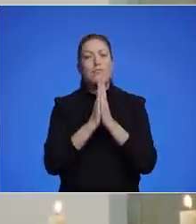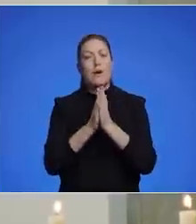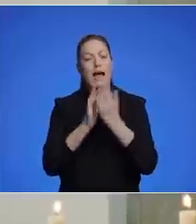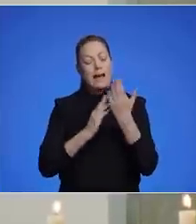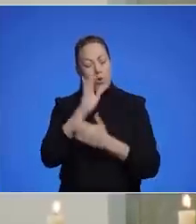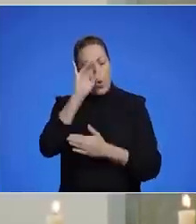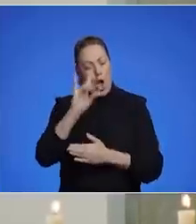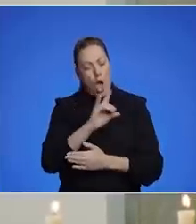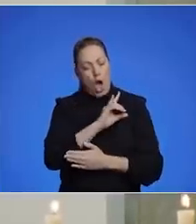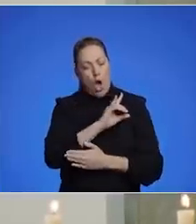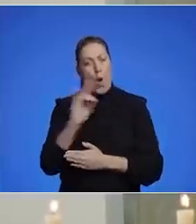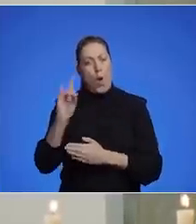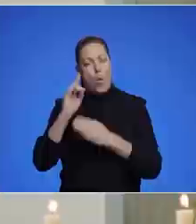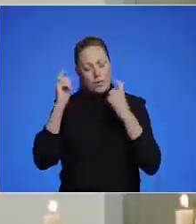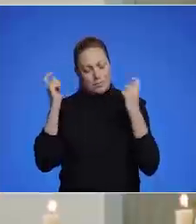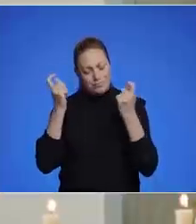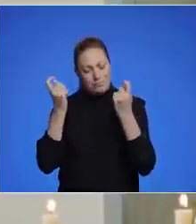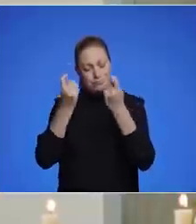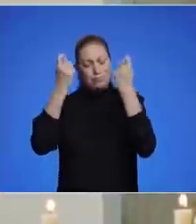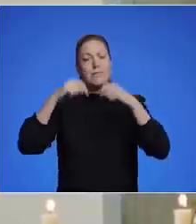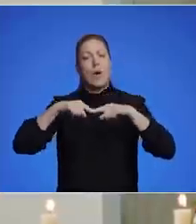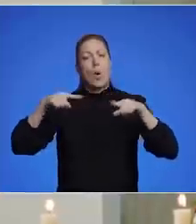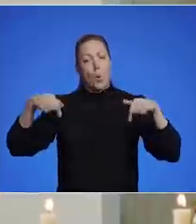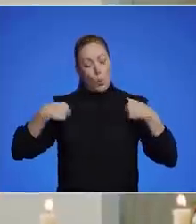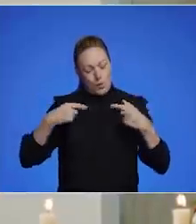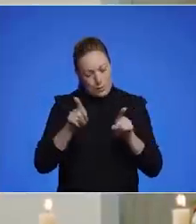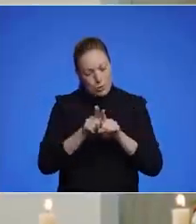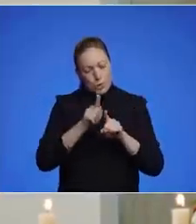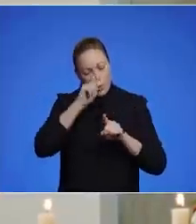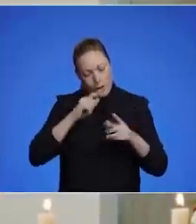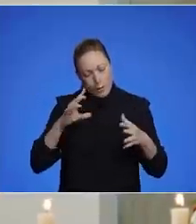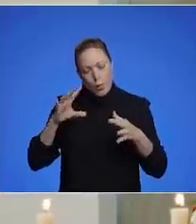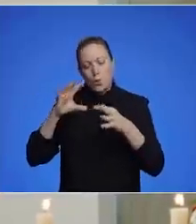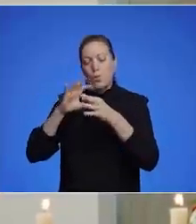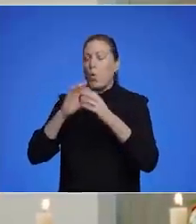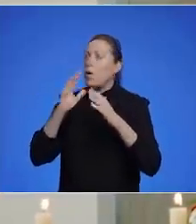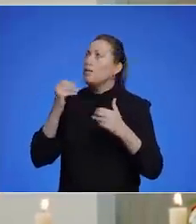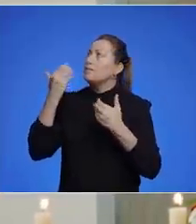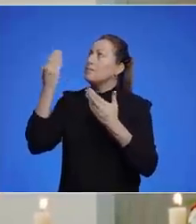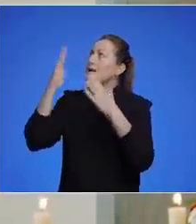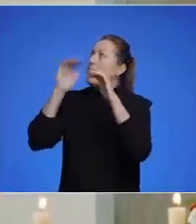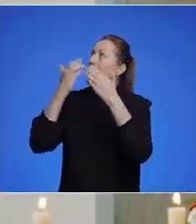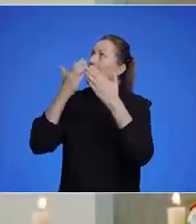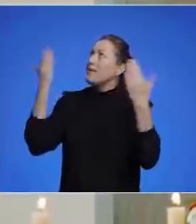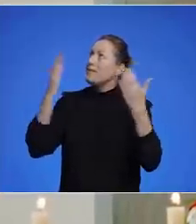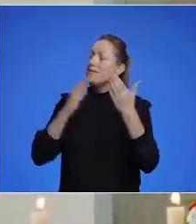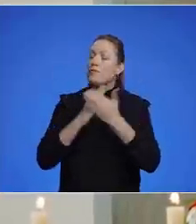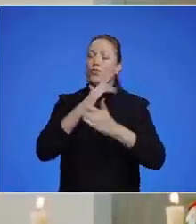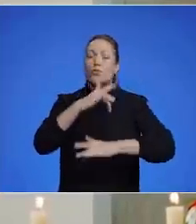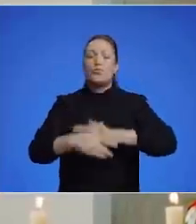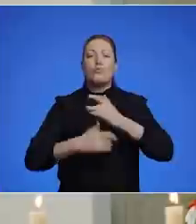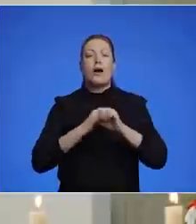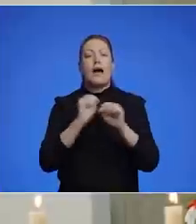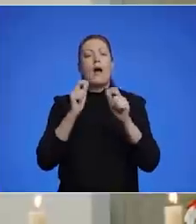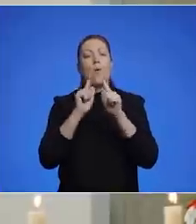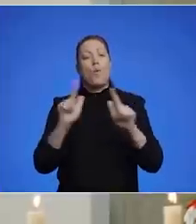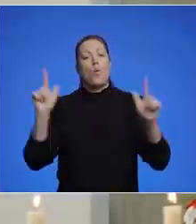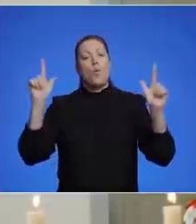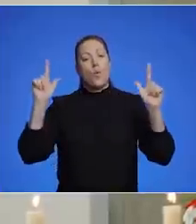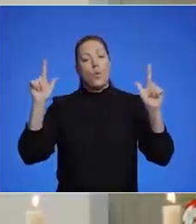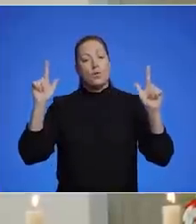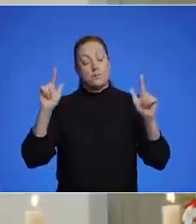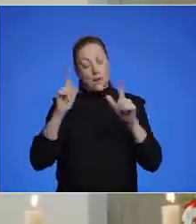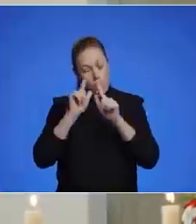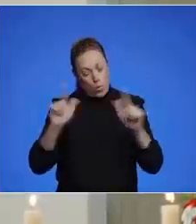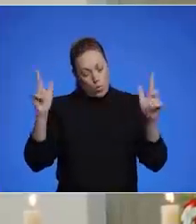most holy exchange, we too may rise up to the heavenly realms, through Christ our Lord. Amen. The Lord be with